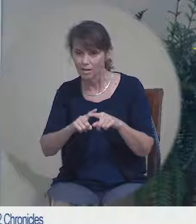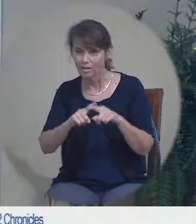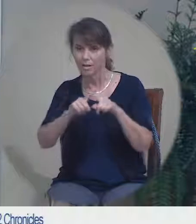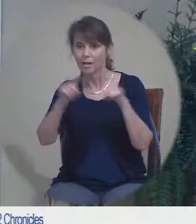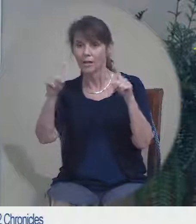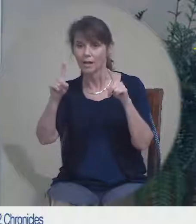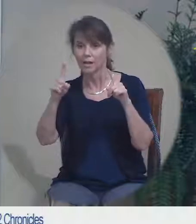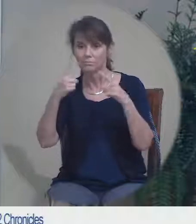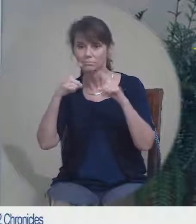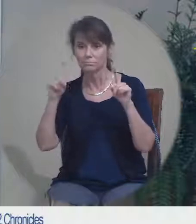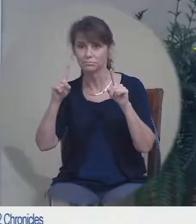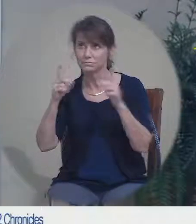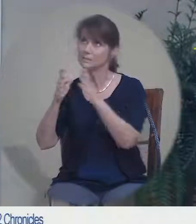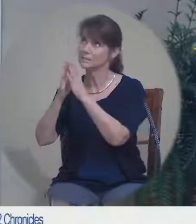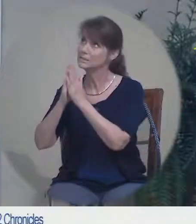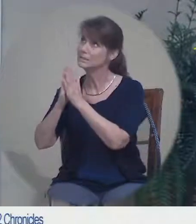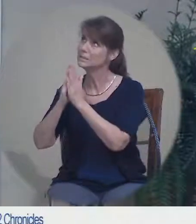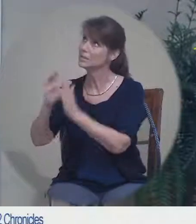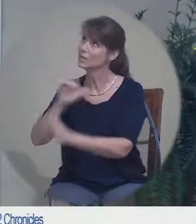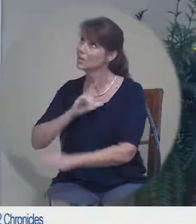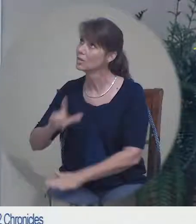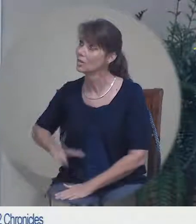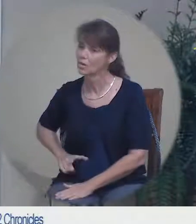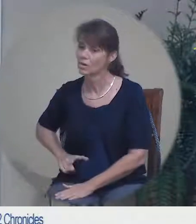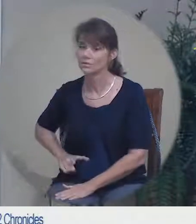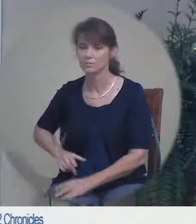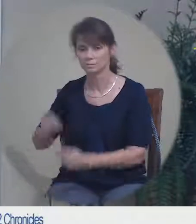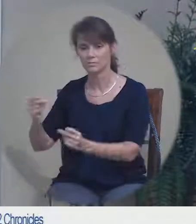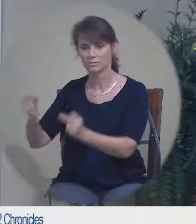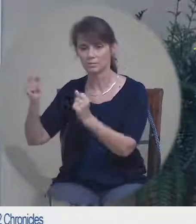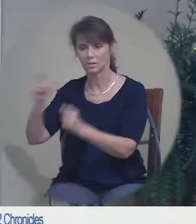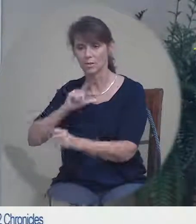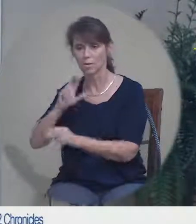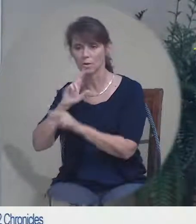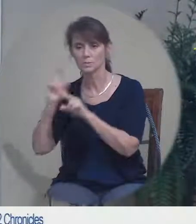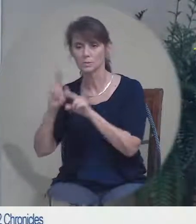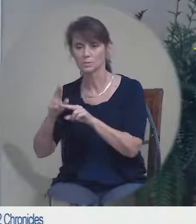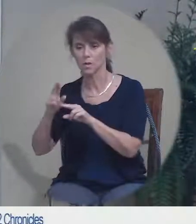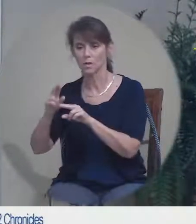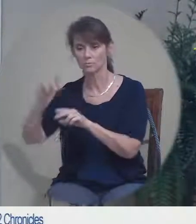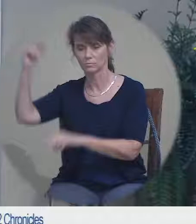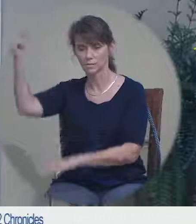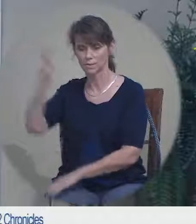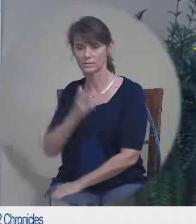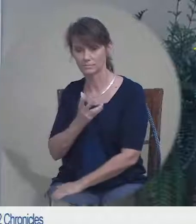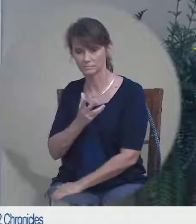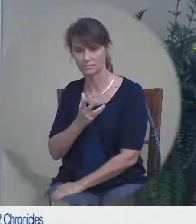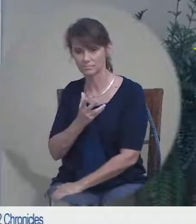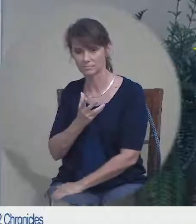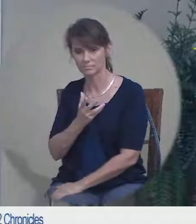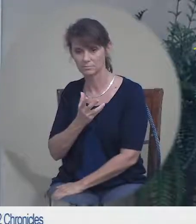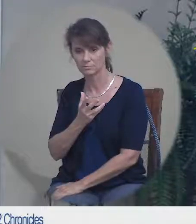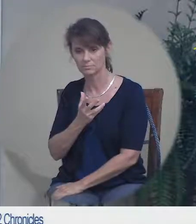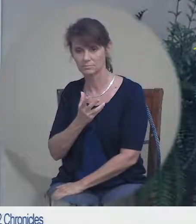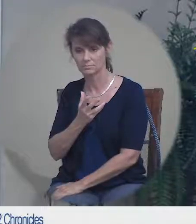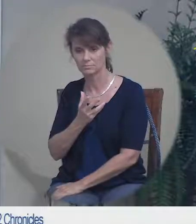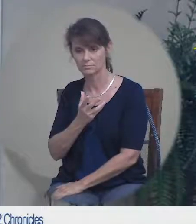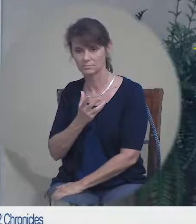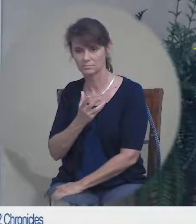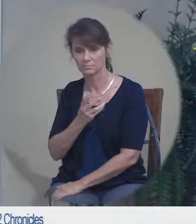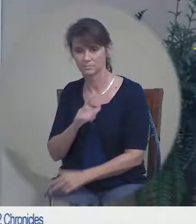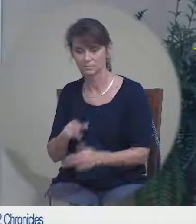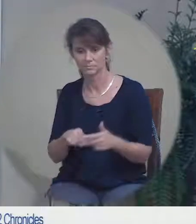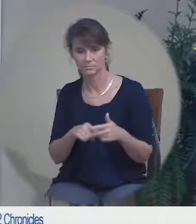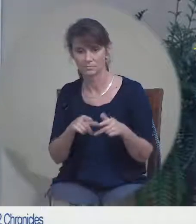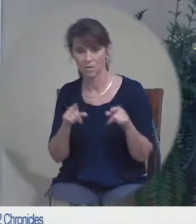Lord was gracious in his response. But then there's a third notable